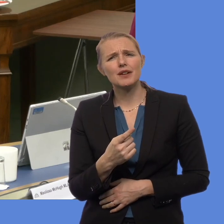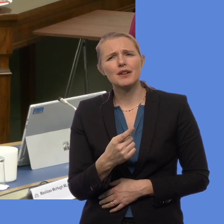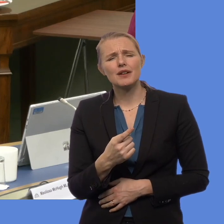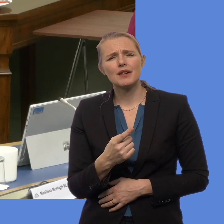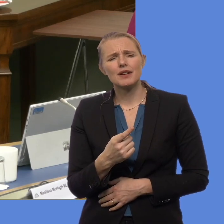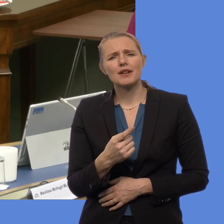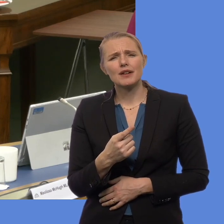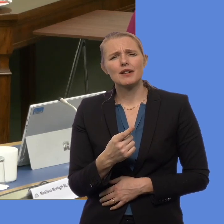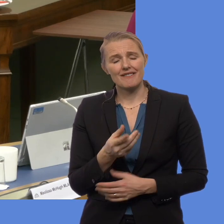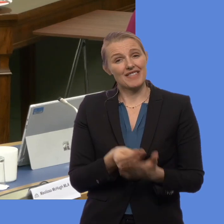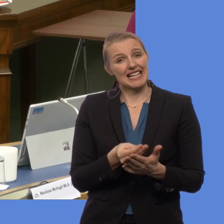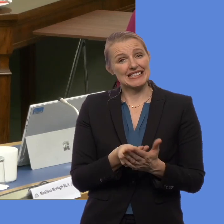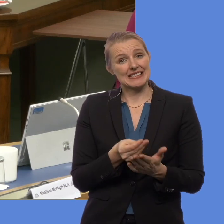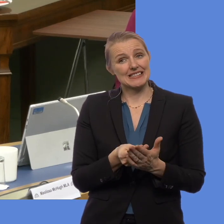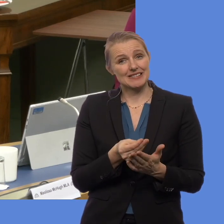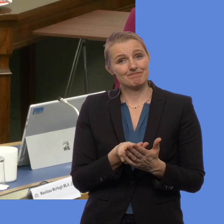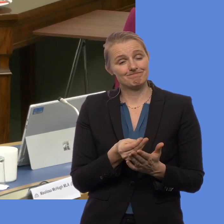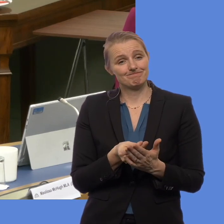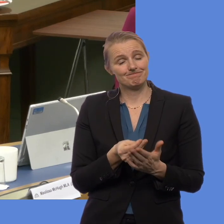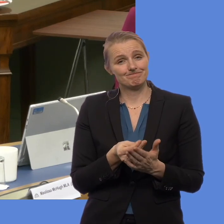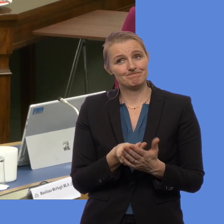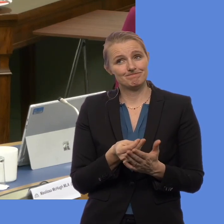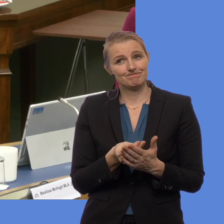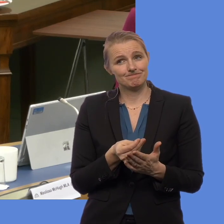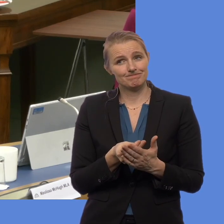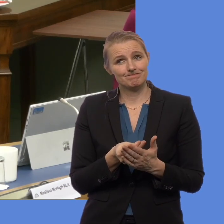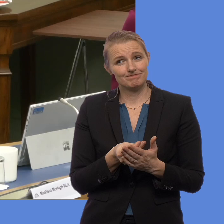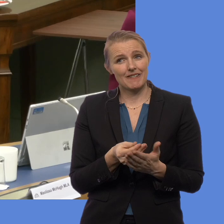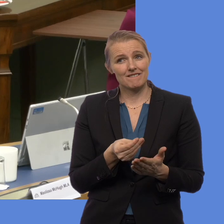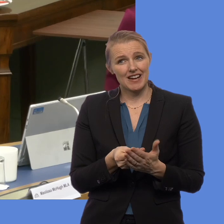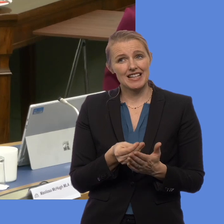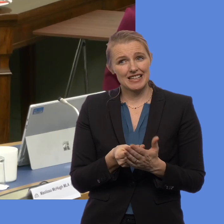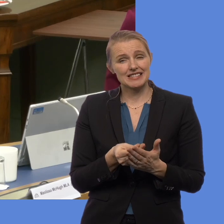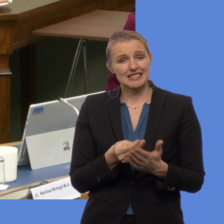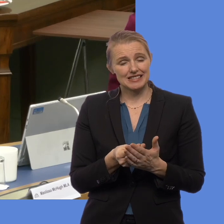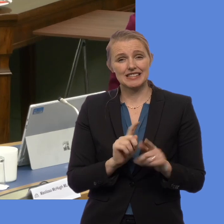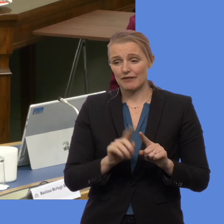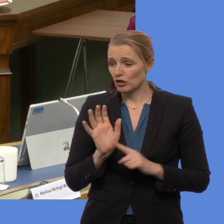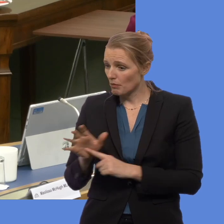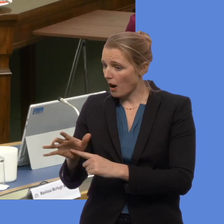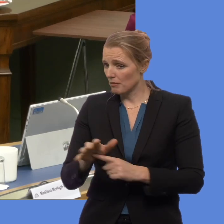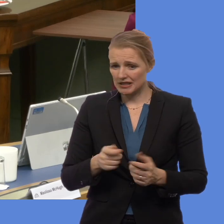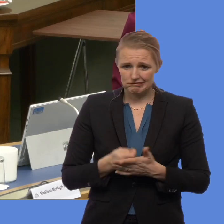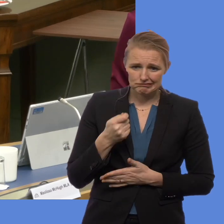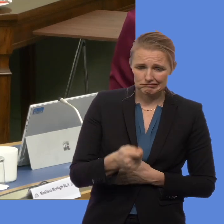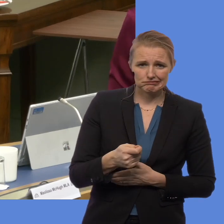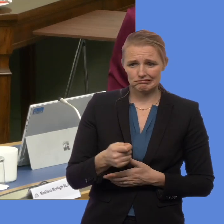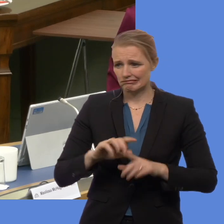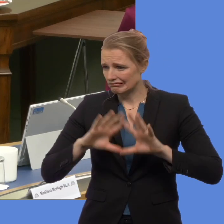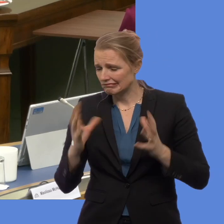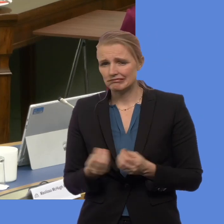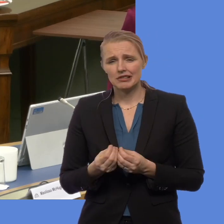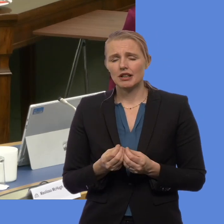about the financial implication and the amount of people who would be there available, say, within the different departments and so on. And you had said